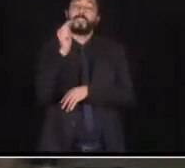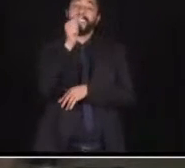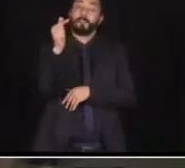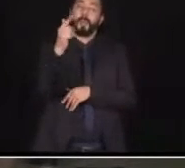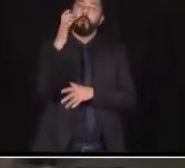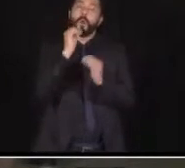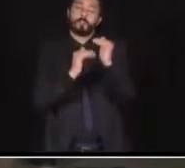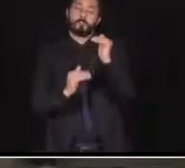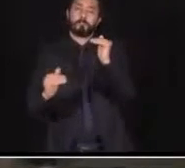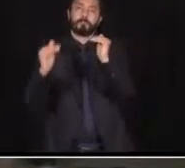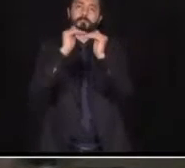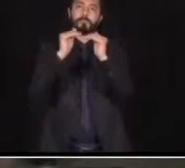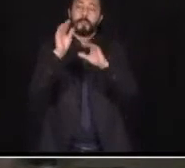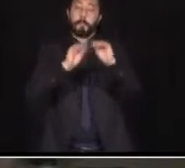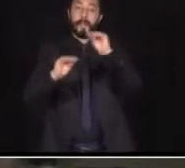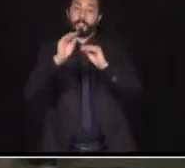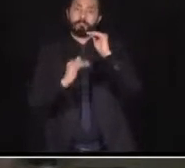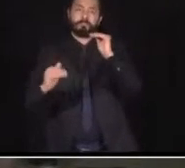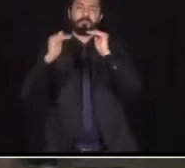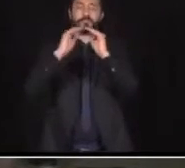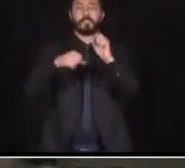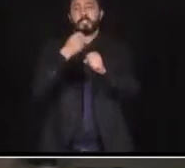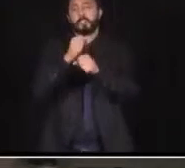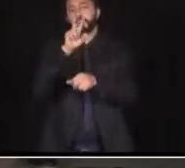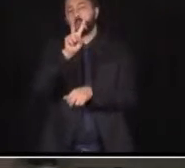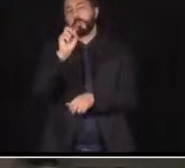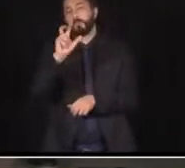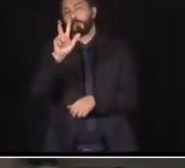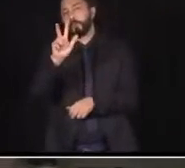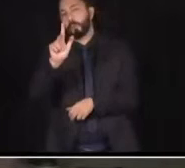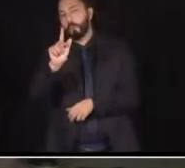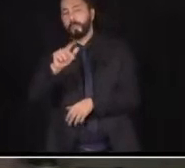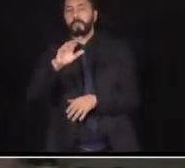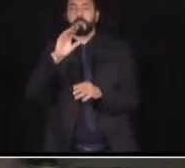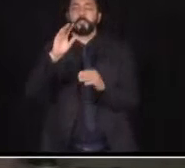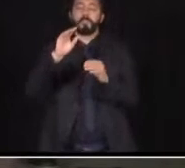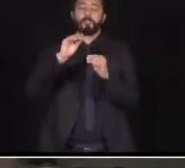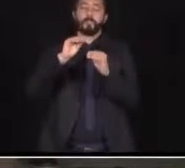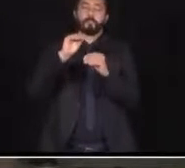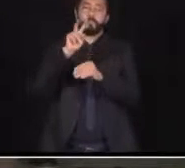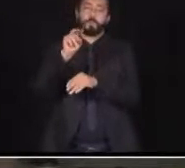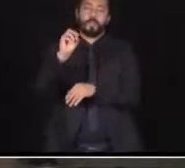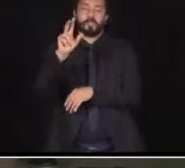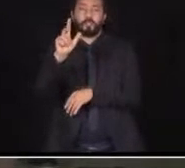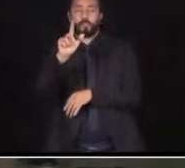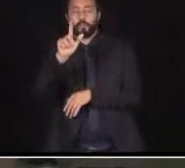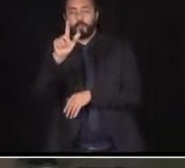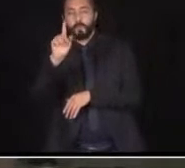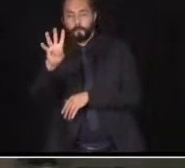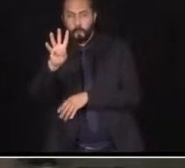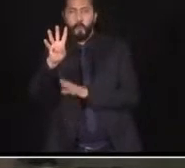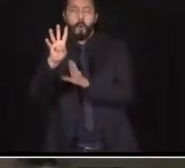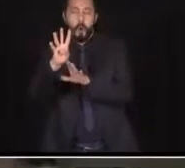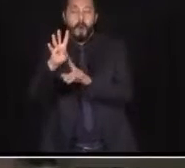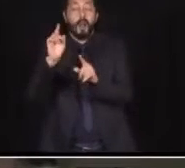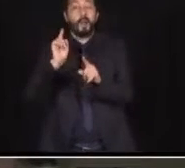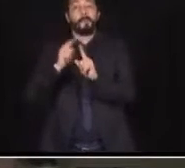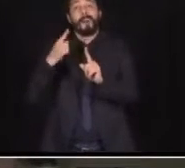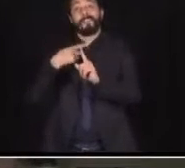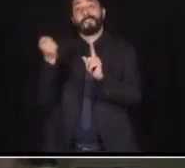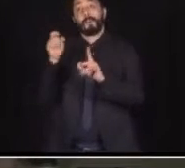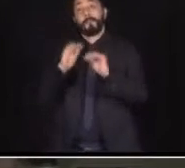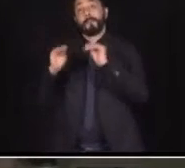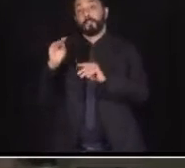by 2023-24, as was, you know, the previous recovery plan from the 2019 budget, that it would take